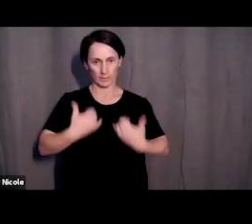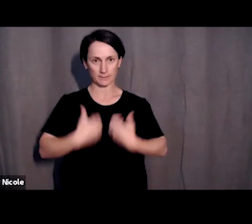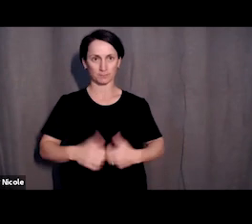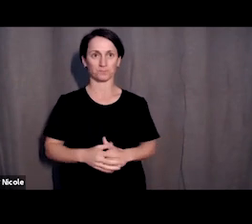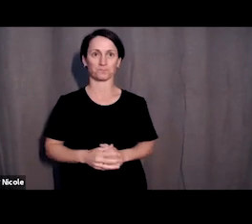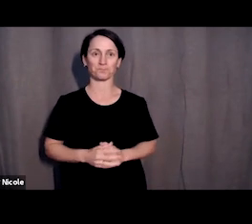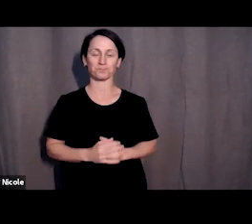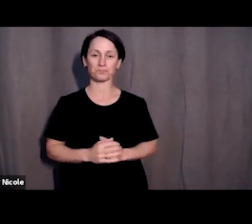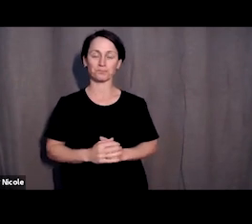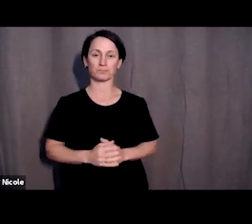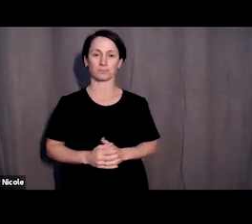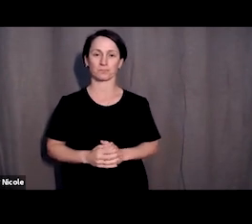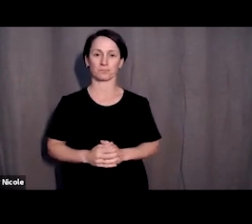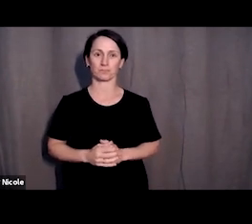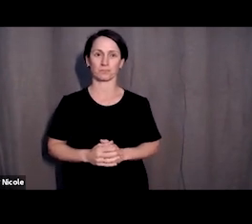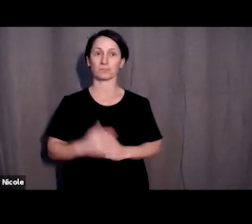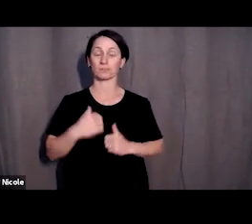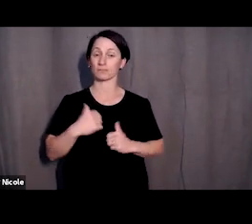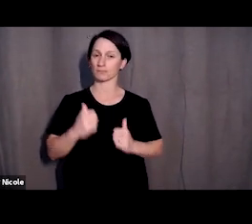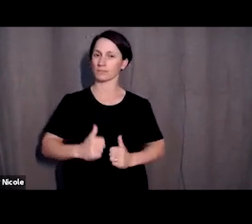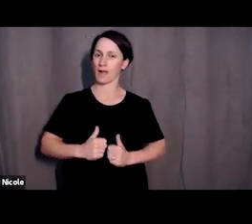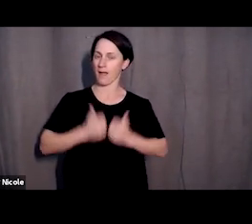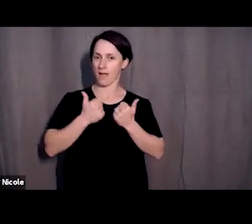Okay, so here I describe the methods.